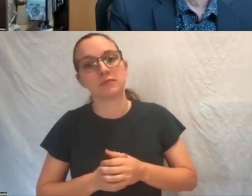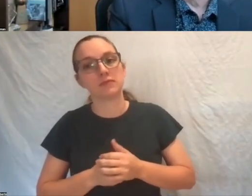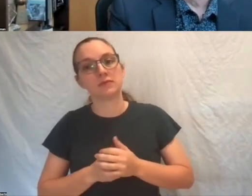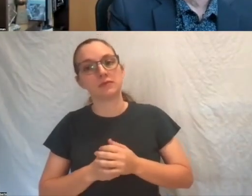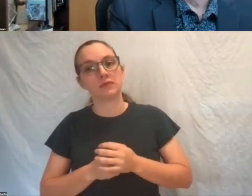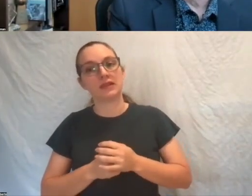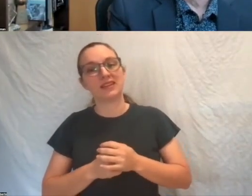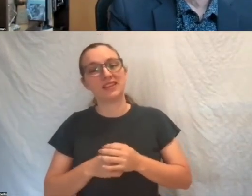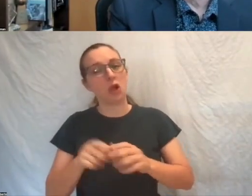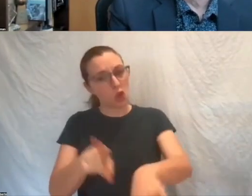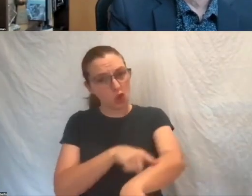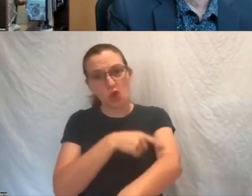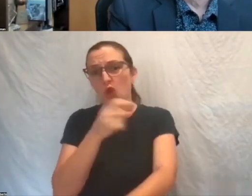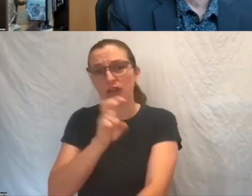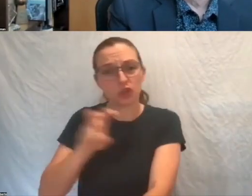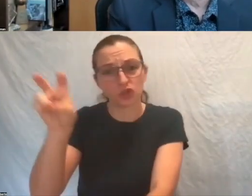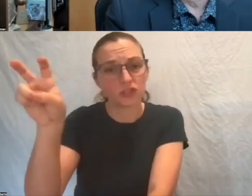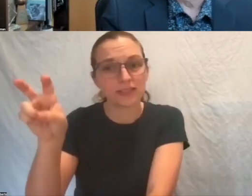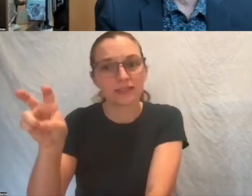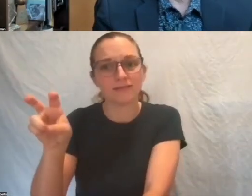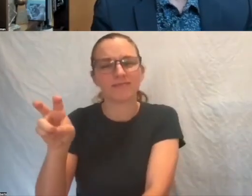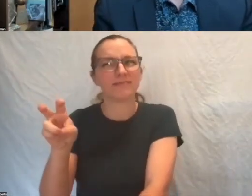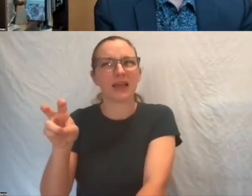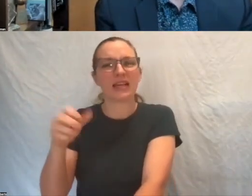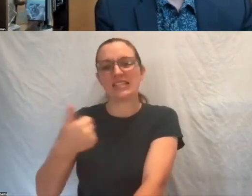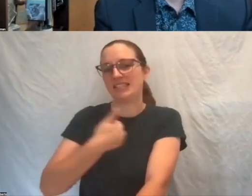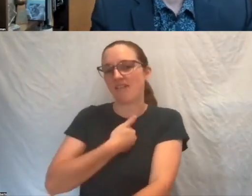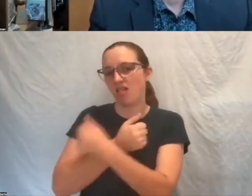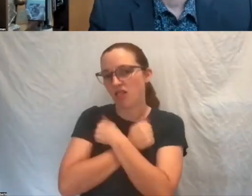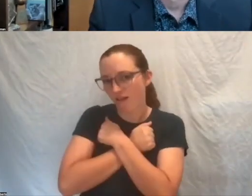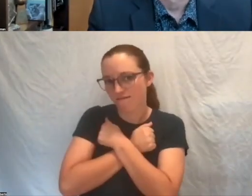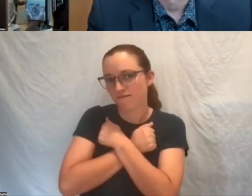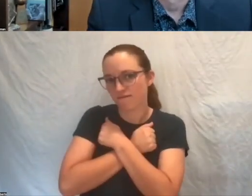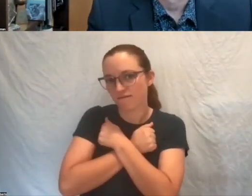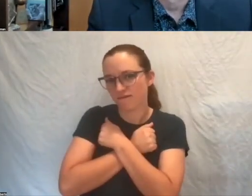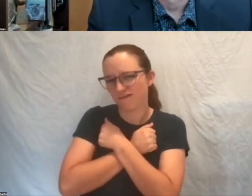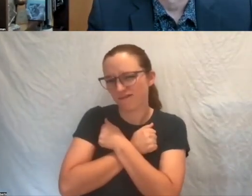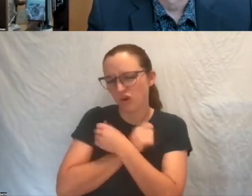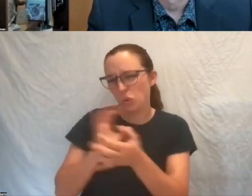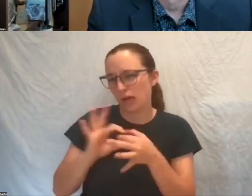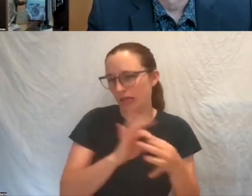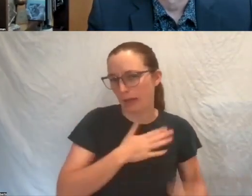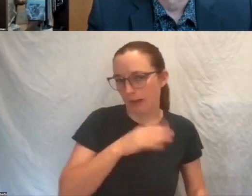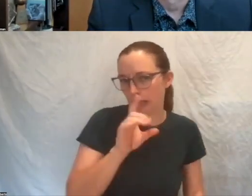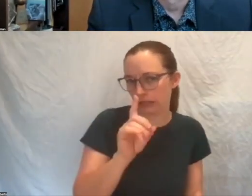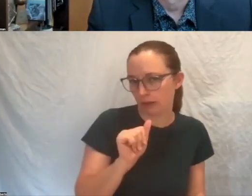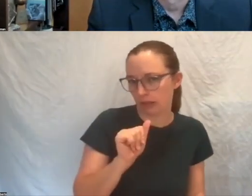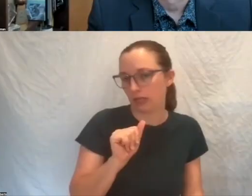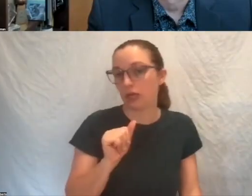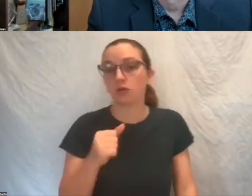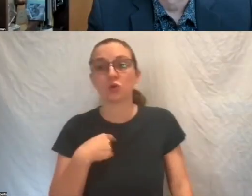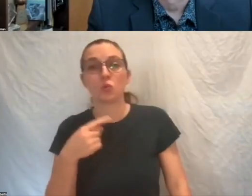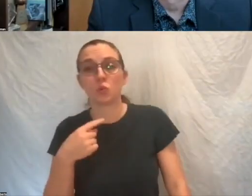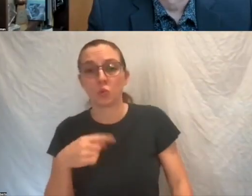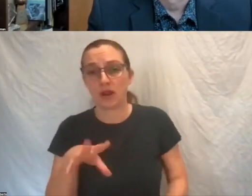been a long journey for me in terms of self-love, in terms of disability. And what I've really learned over the years